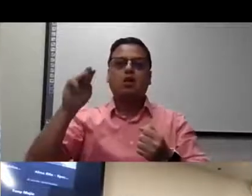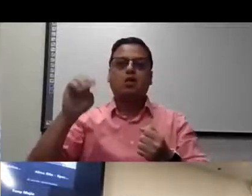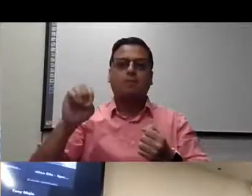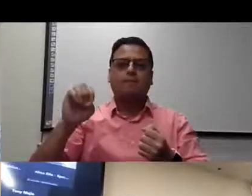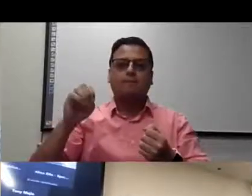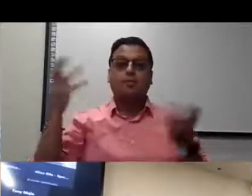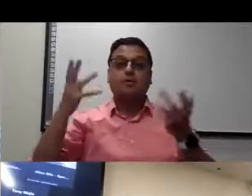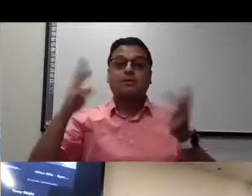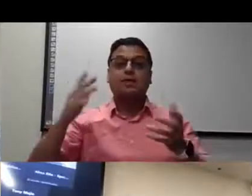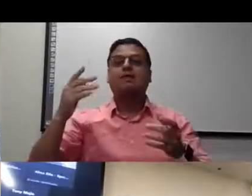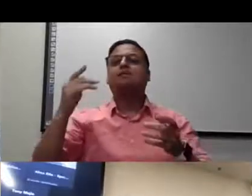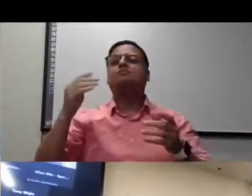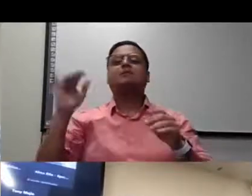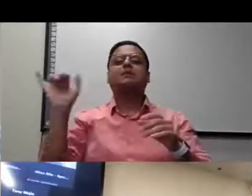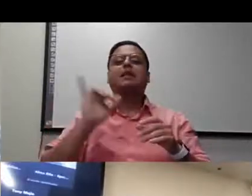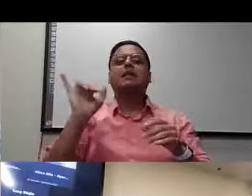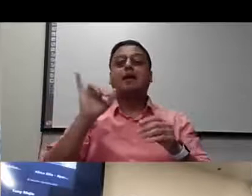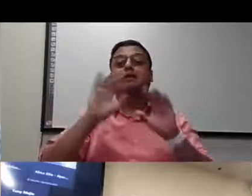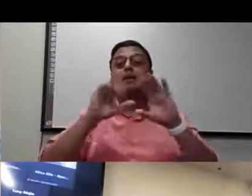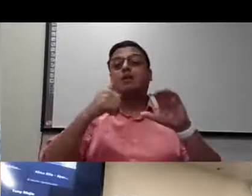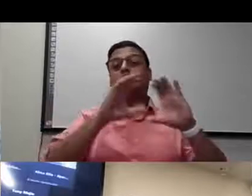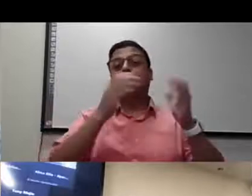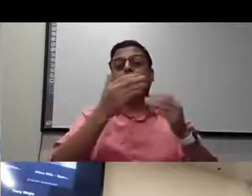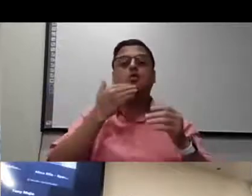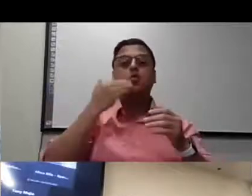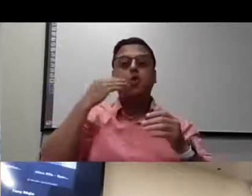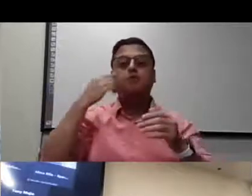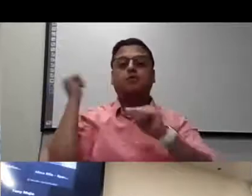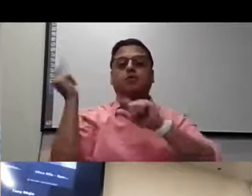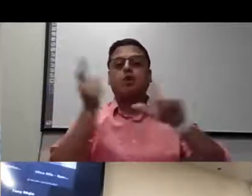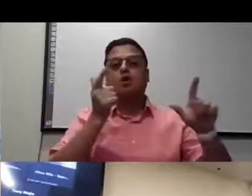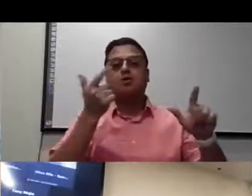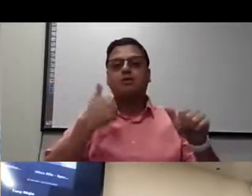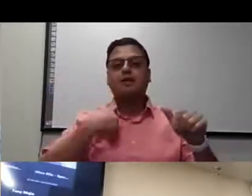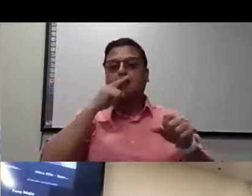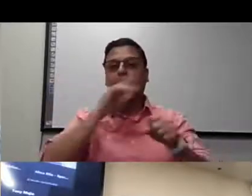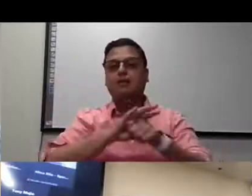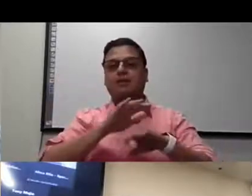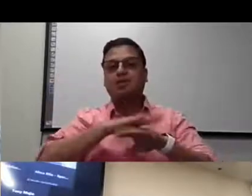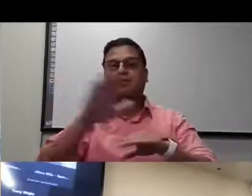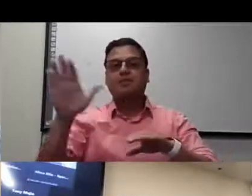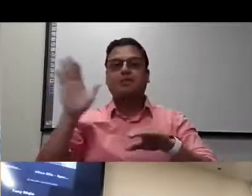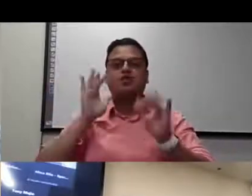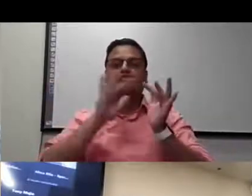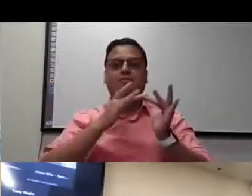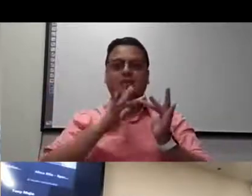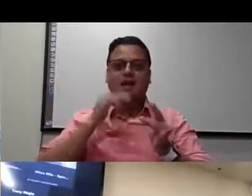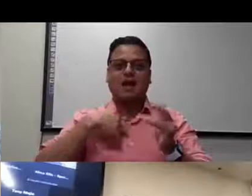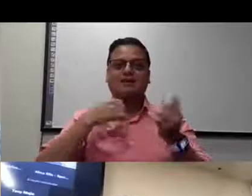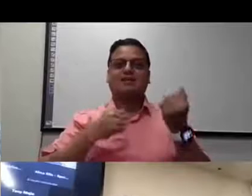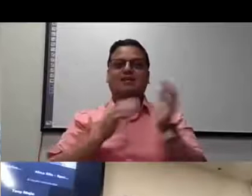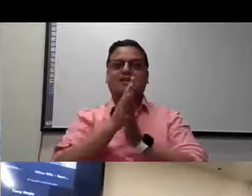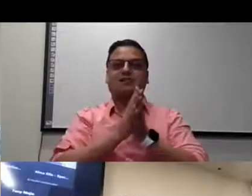similar to Homes for All, an organization that does advocacy around housing, and they have a pledge on their website that I encourage everyone to